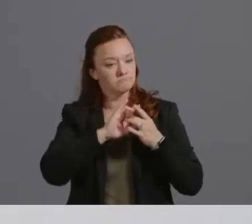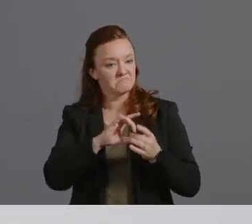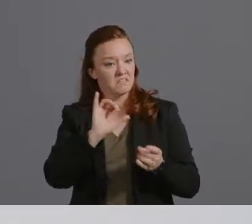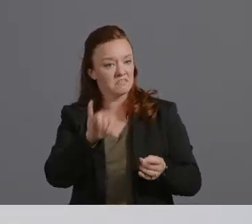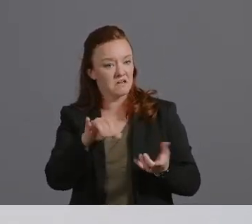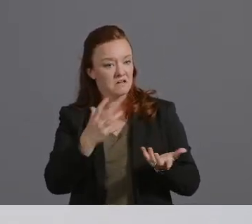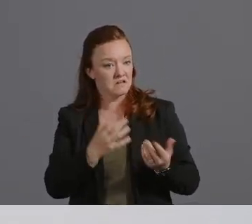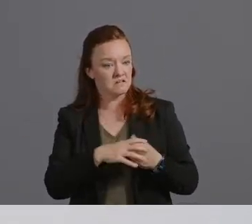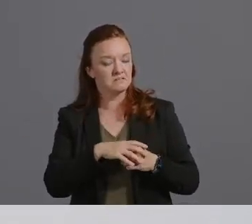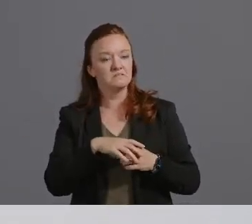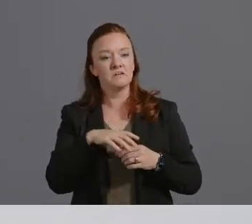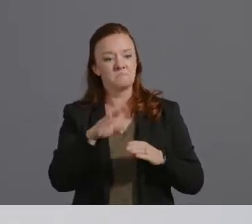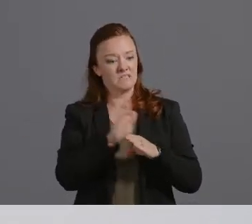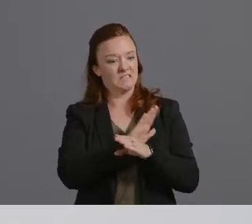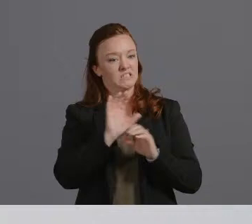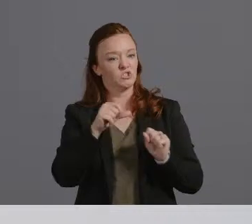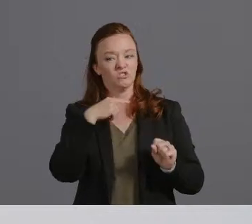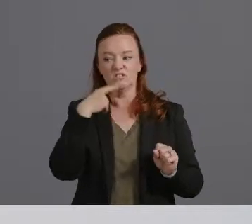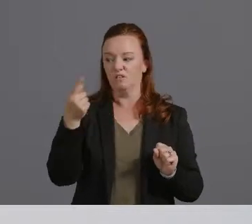what you could do with your mask mandate?